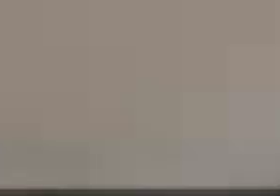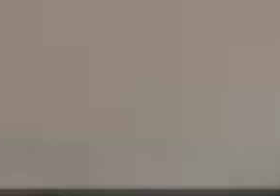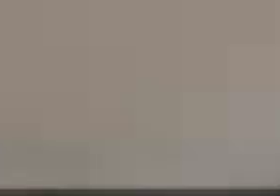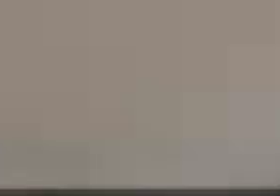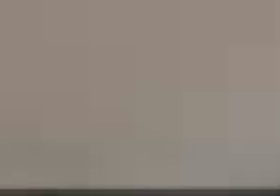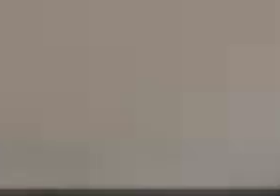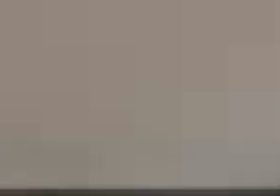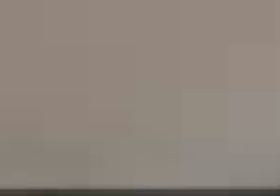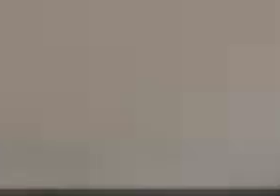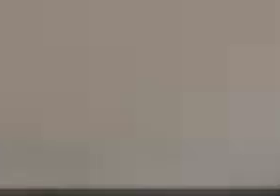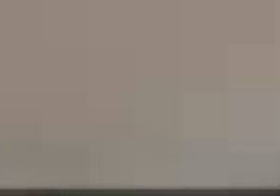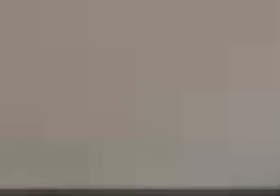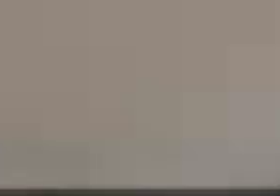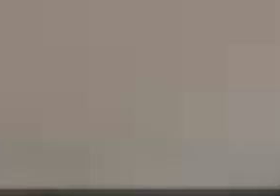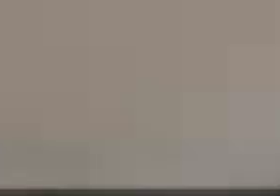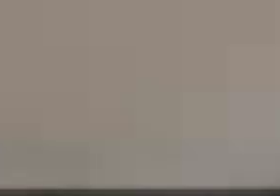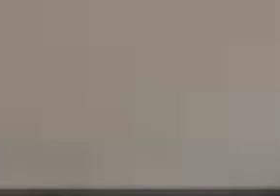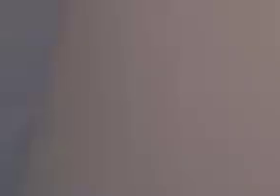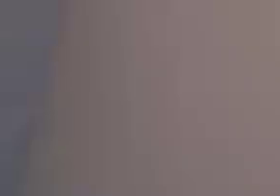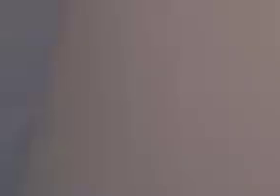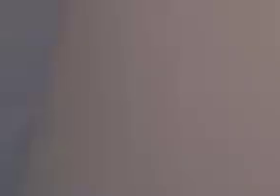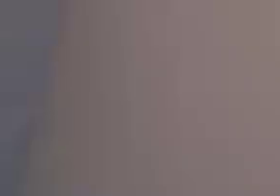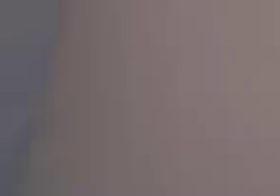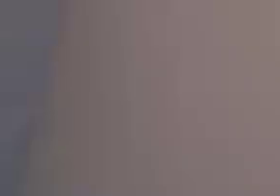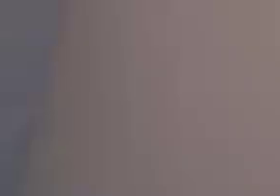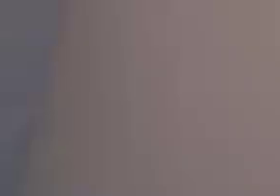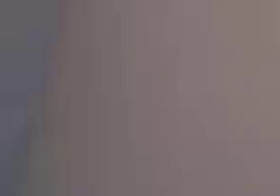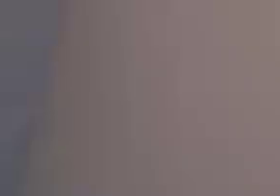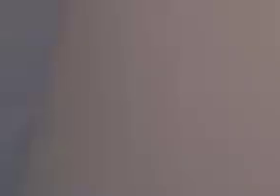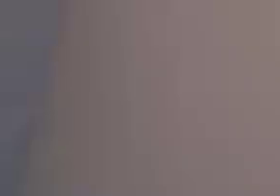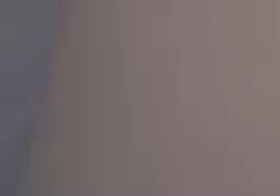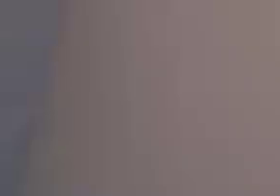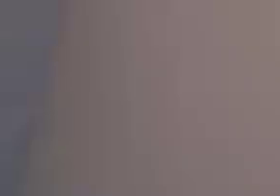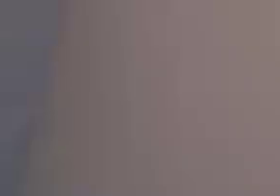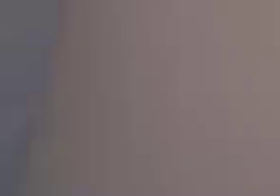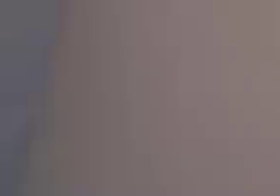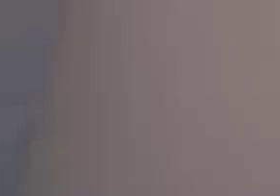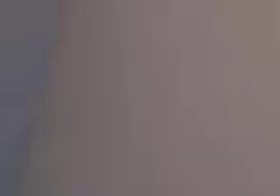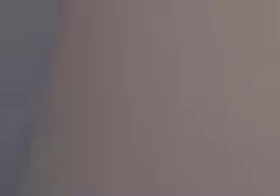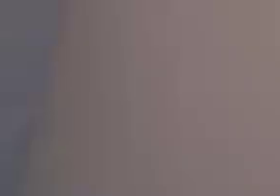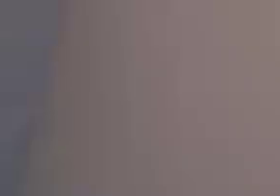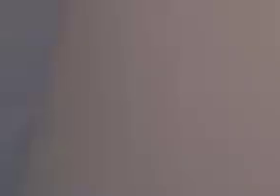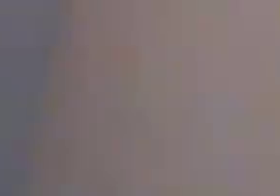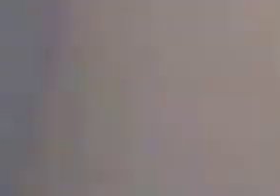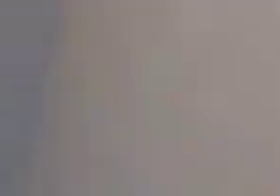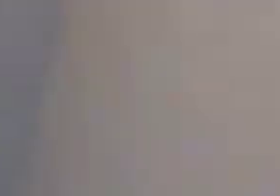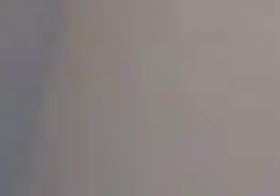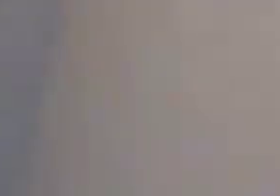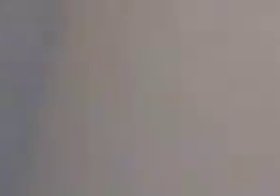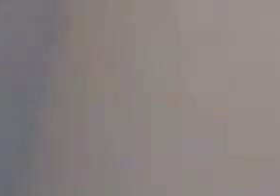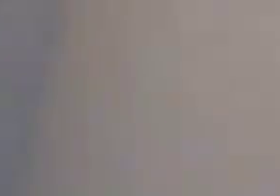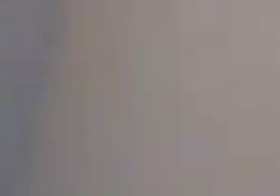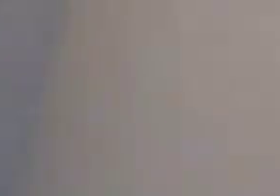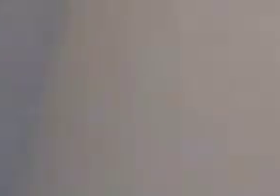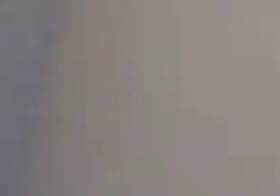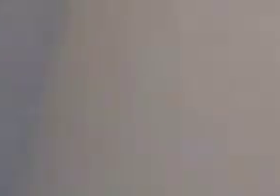Thank you. Yep, We are I will getting a get that in lot. there. We are getting a lot of folks in the chat that are saying thank you for a